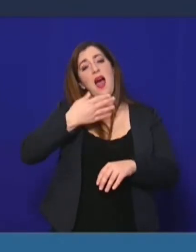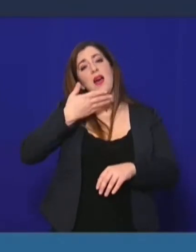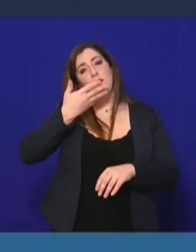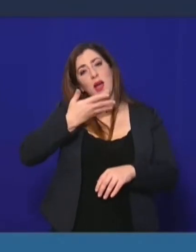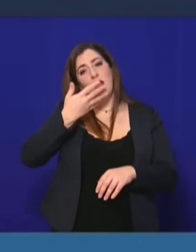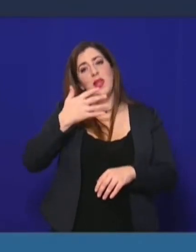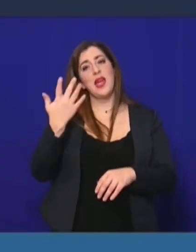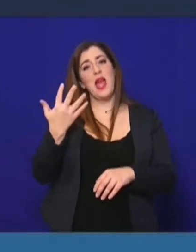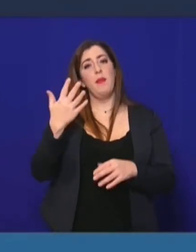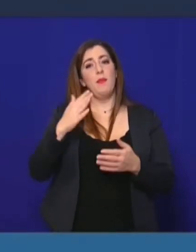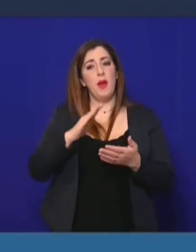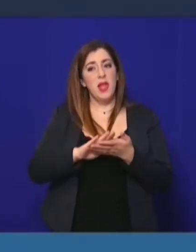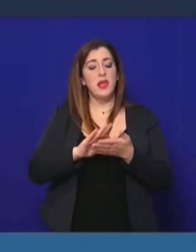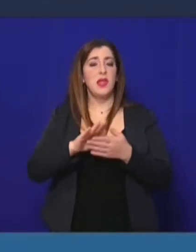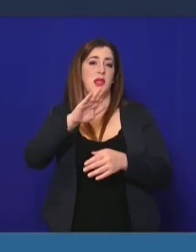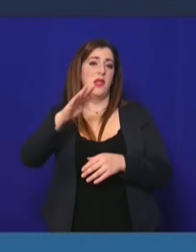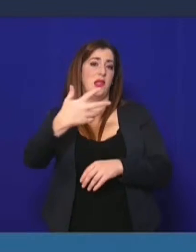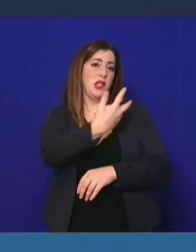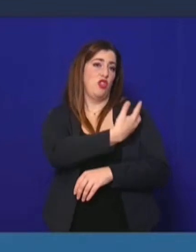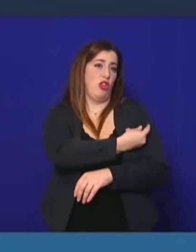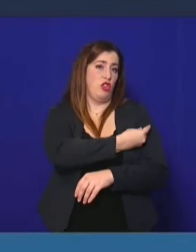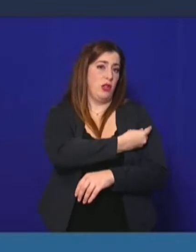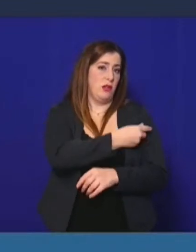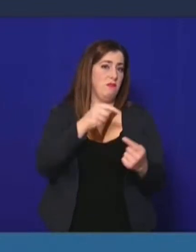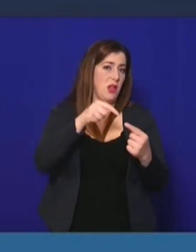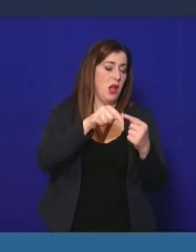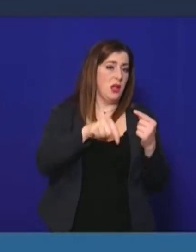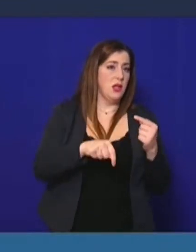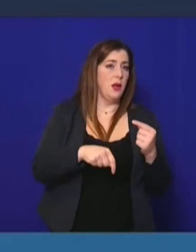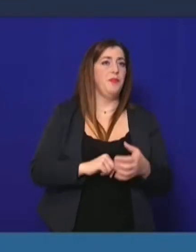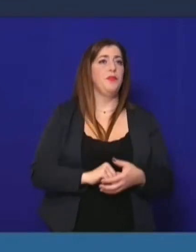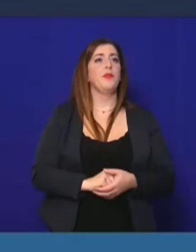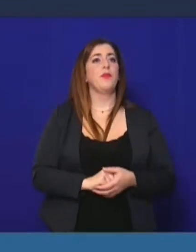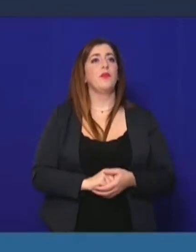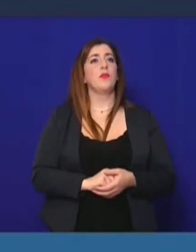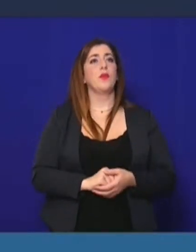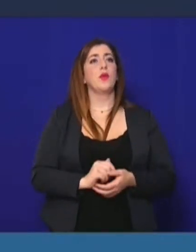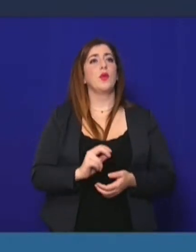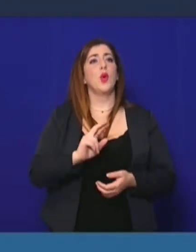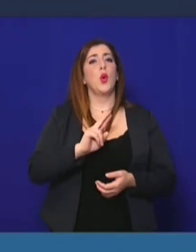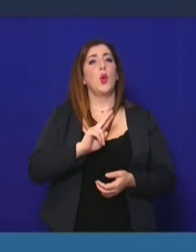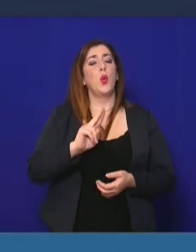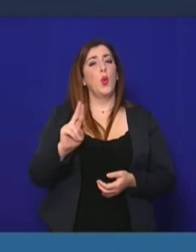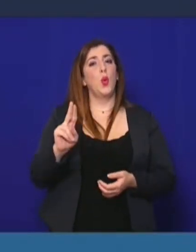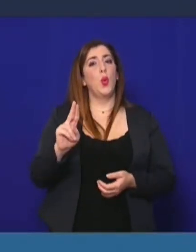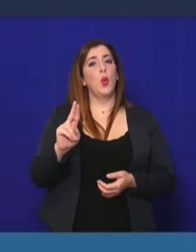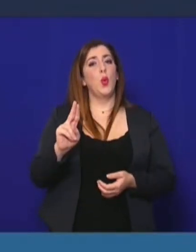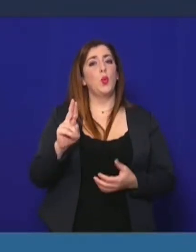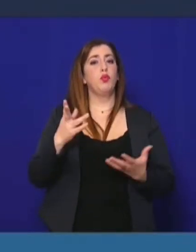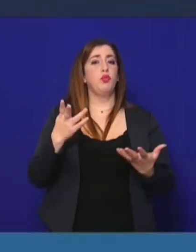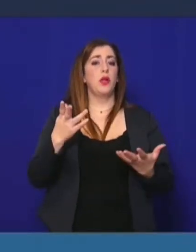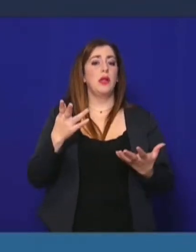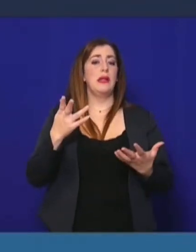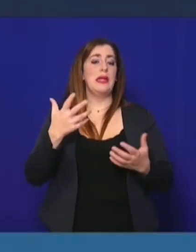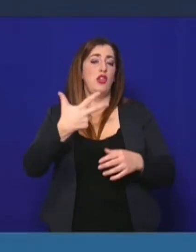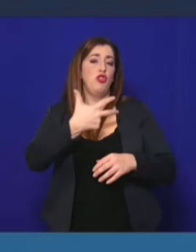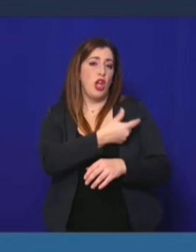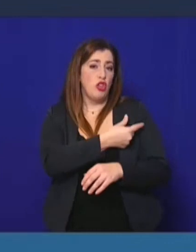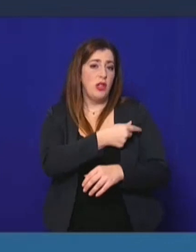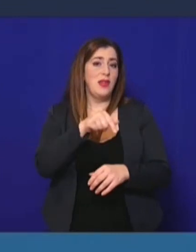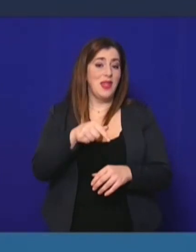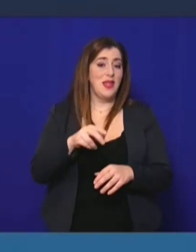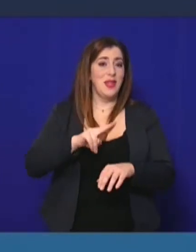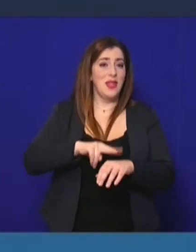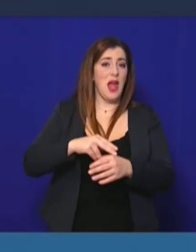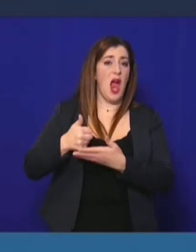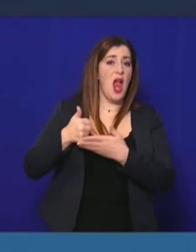mill-istudji li saru s'issa fuq il-vaċċin kemm kien hemm żviluppi jekk dan huwa effettiv kontra l-varjant tal-COVID-19. Grazzi. Palma